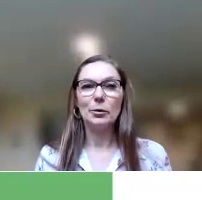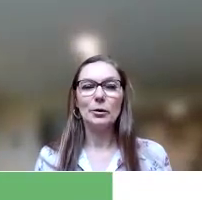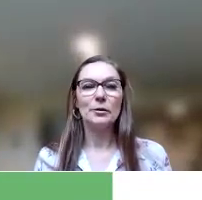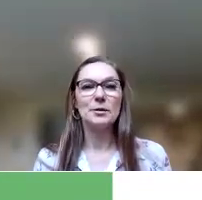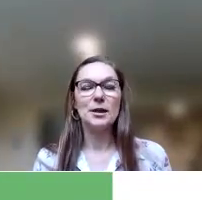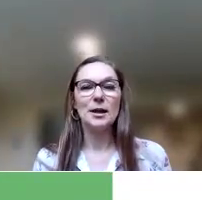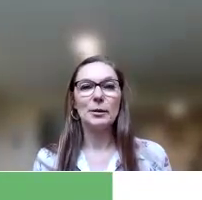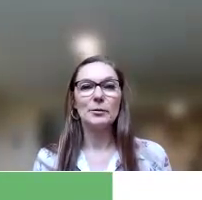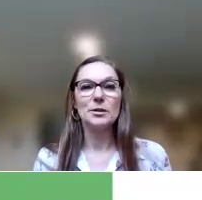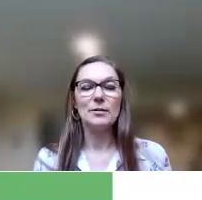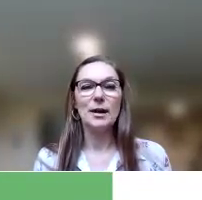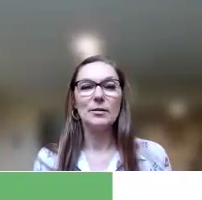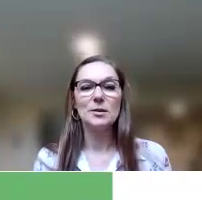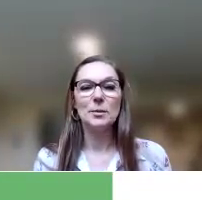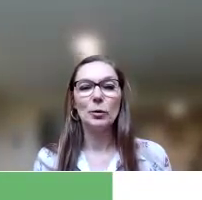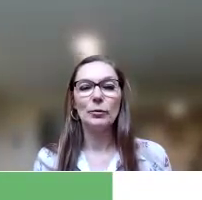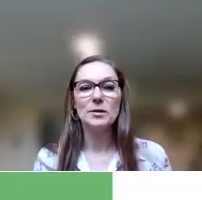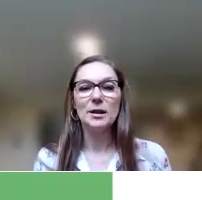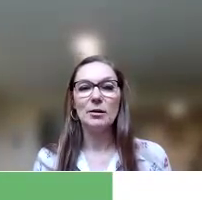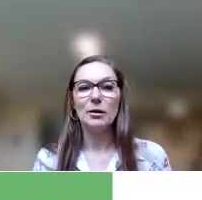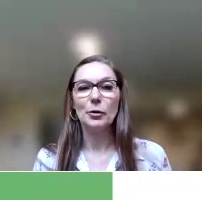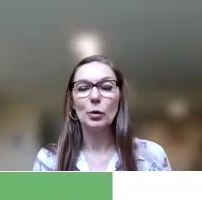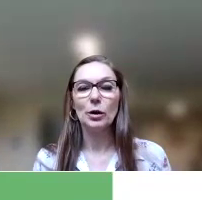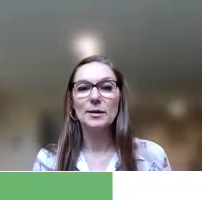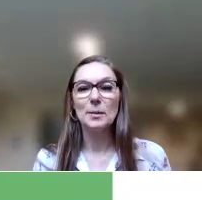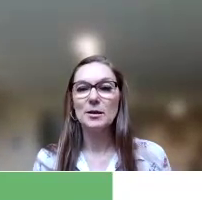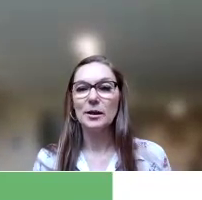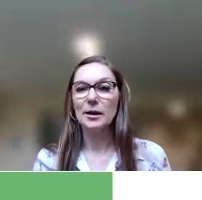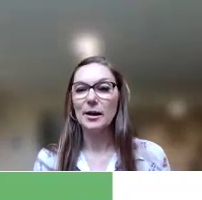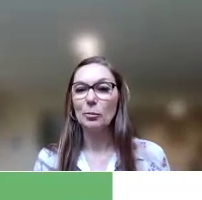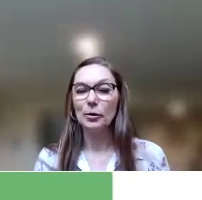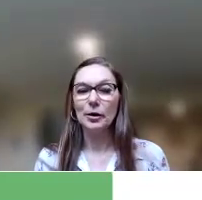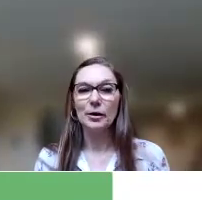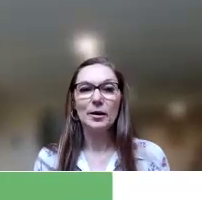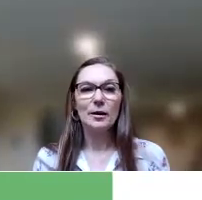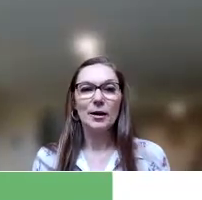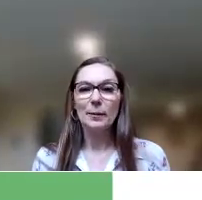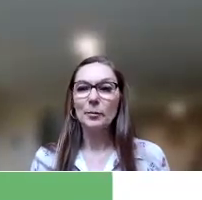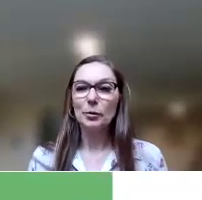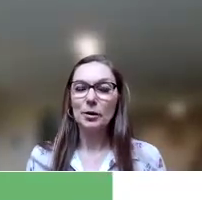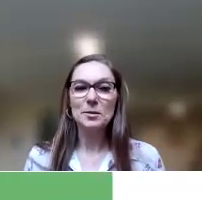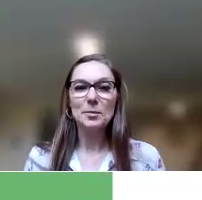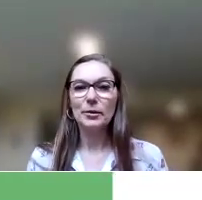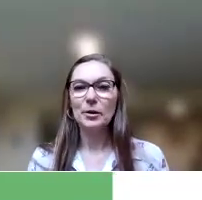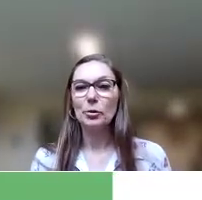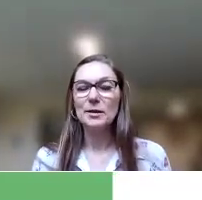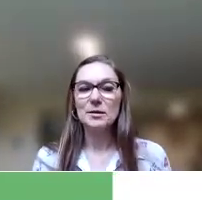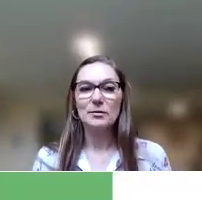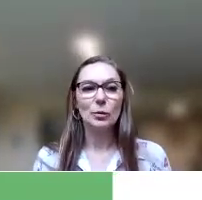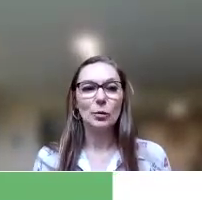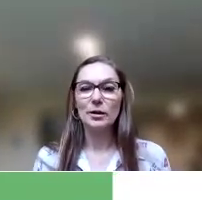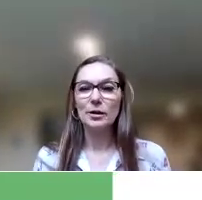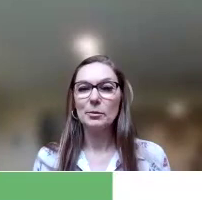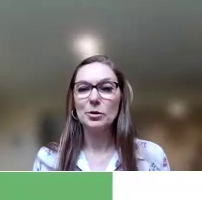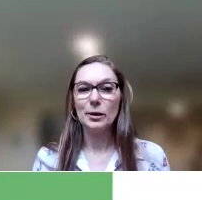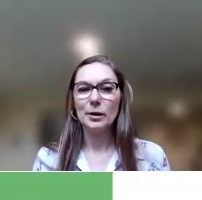talking about earlier today around safe havens, but we're focusing on the work that's being done in Alberta. Alberta has been very progressive